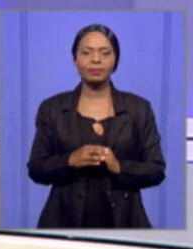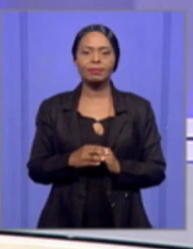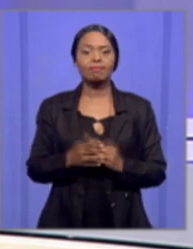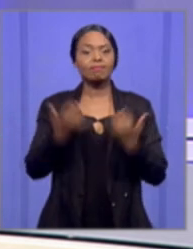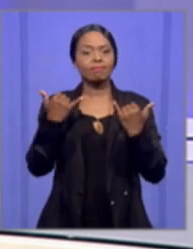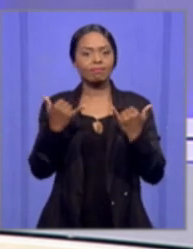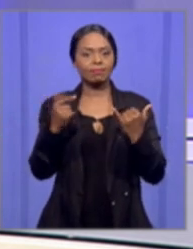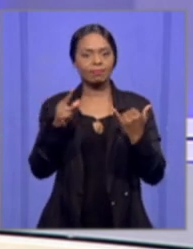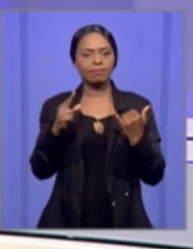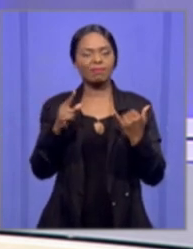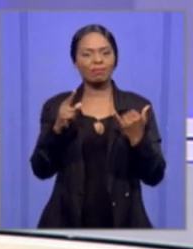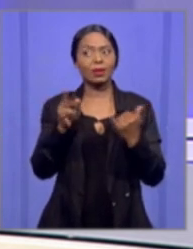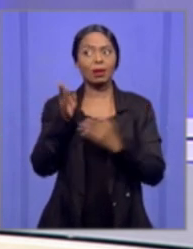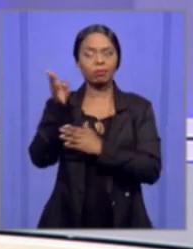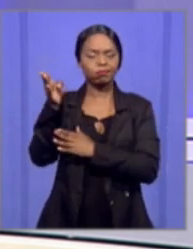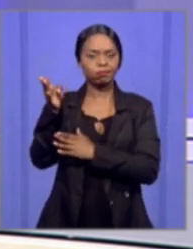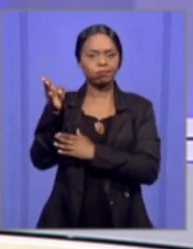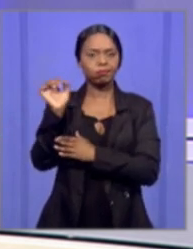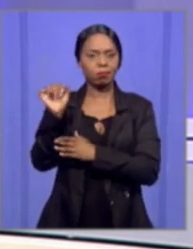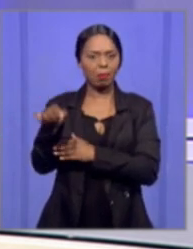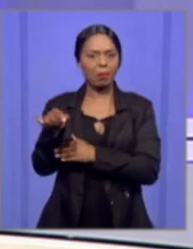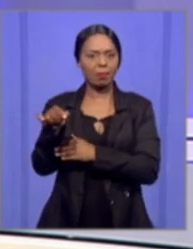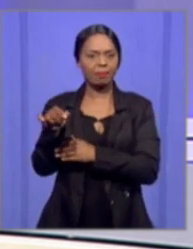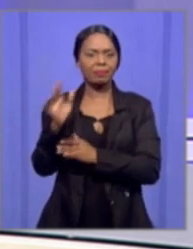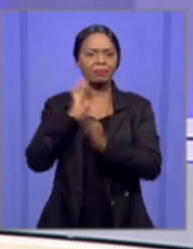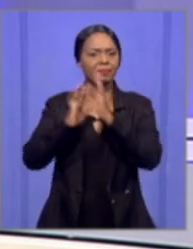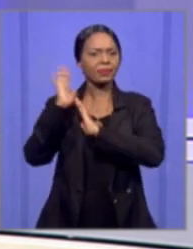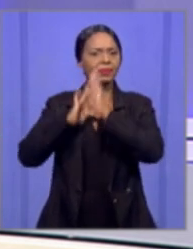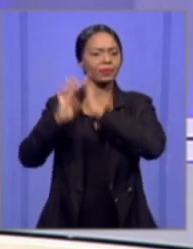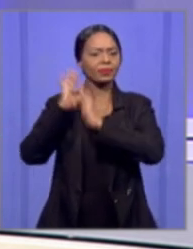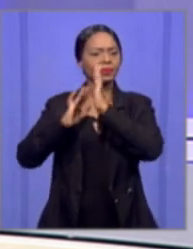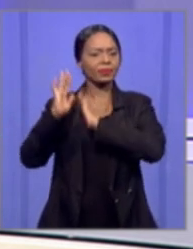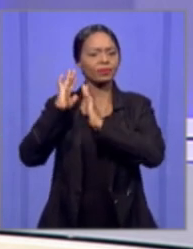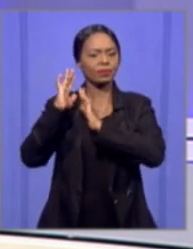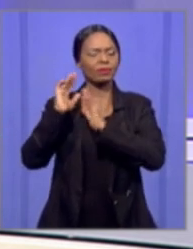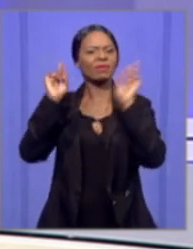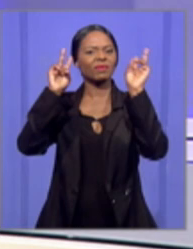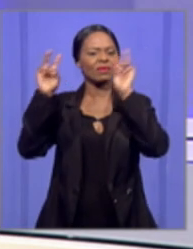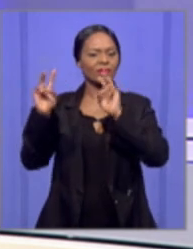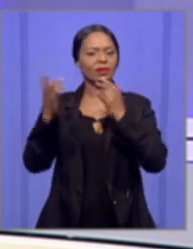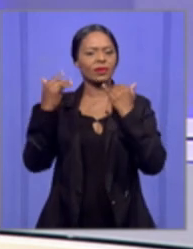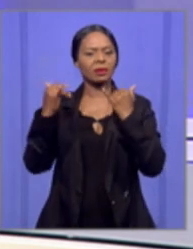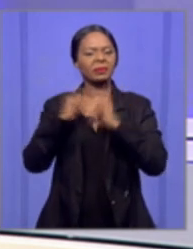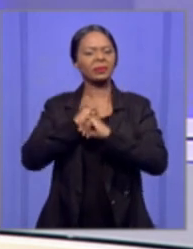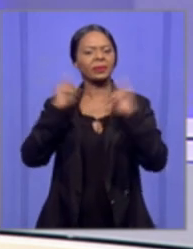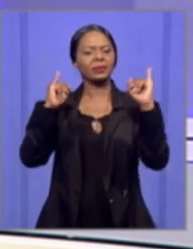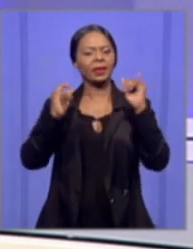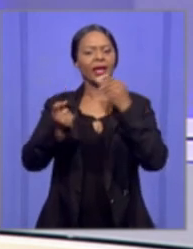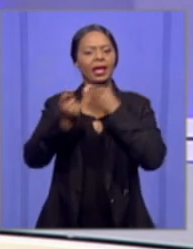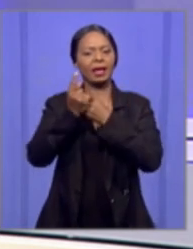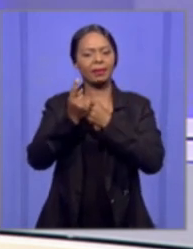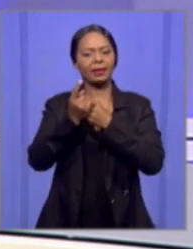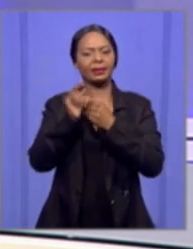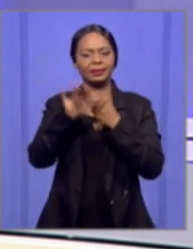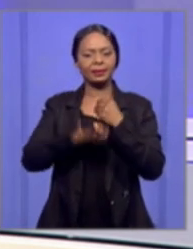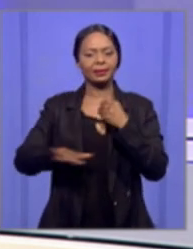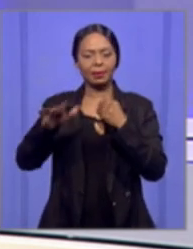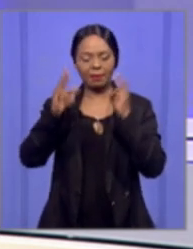Khajana o kwa kae me o ka re bolelela ke eng tota o ka re bolelela eng malebana le matlhotlhapelo ano a kotsi ya bese.